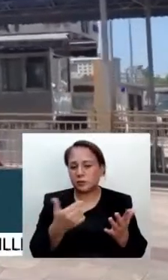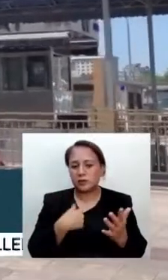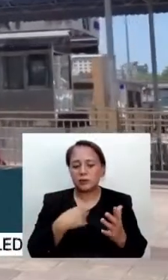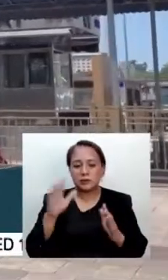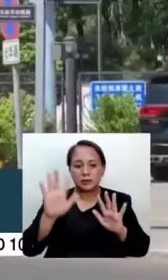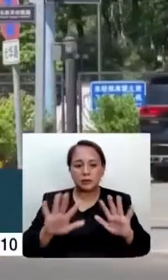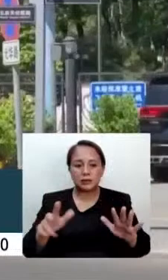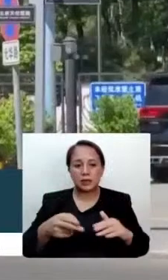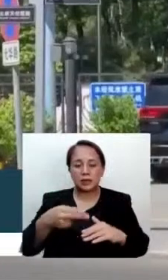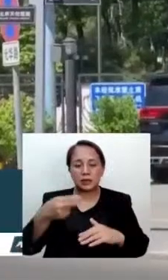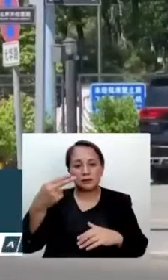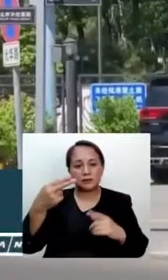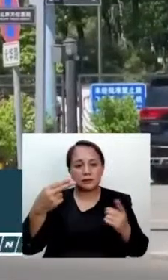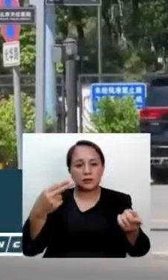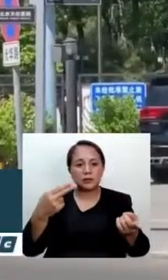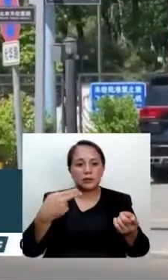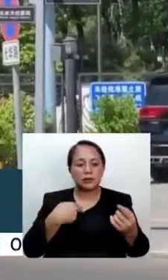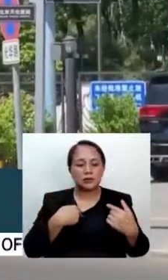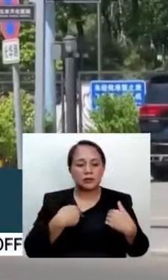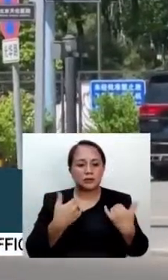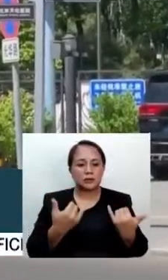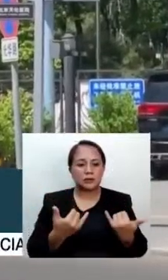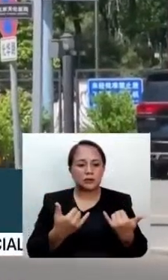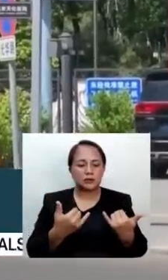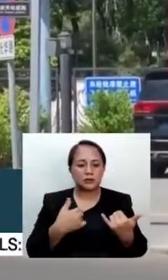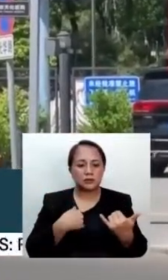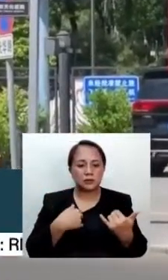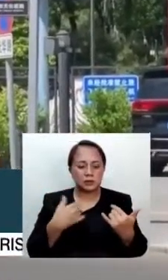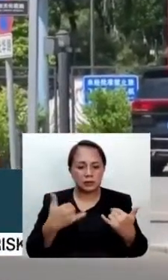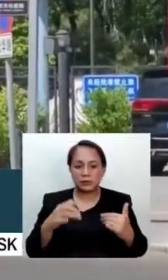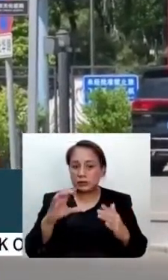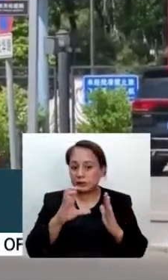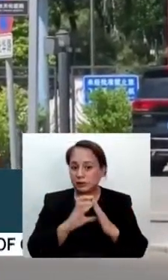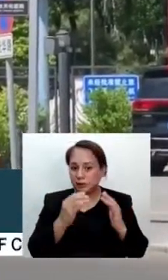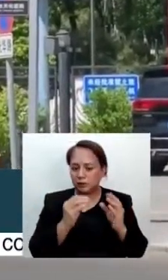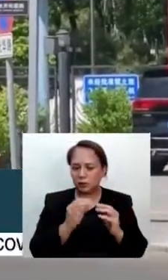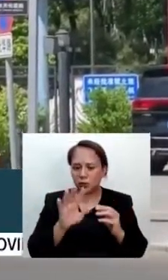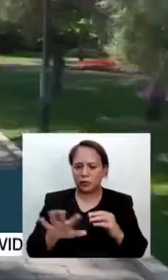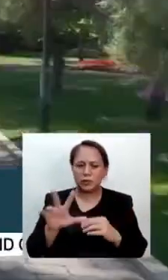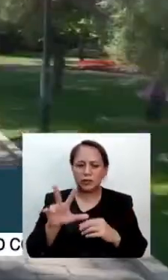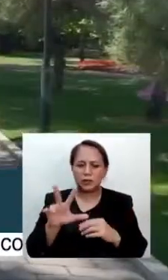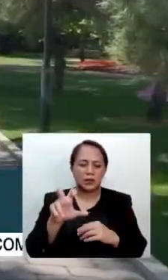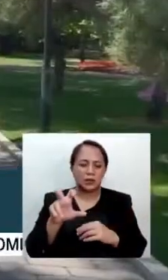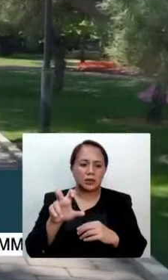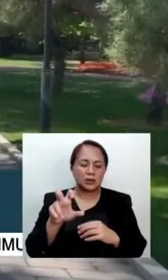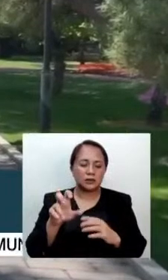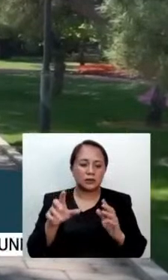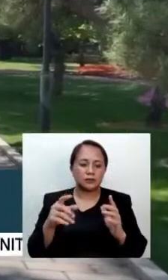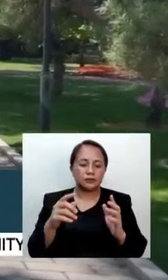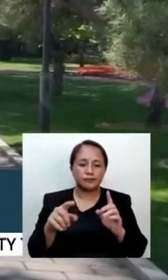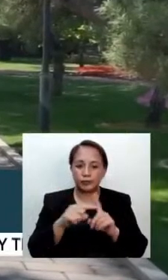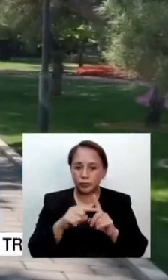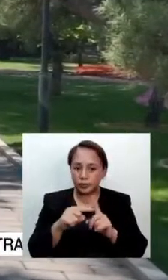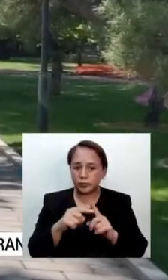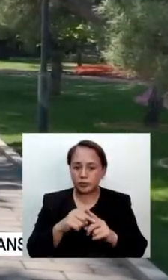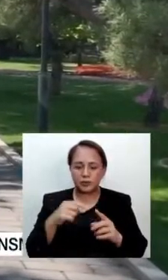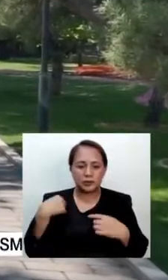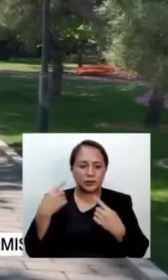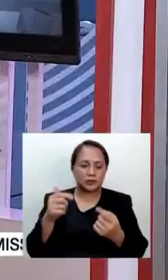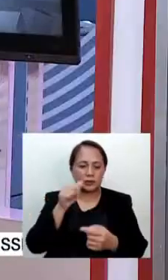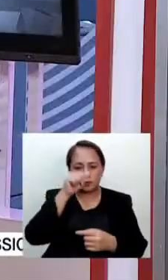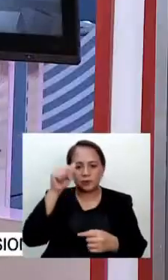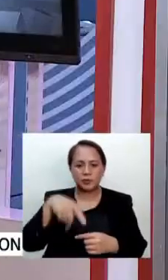of daily cases in its current outbreak. The city has reported more than 300 cases since April 20th.